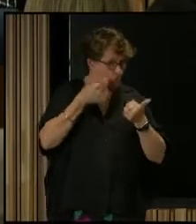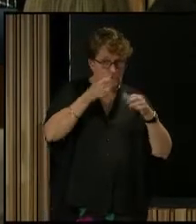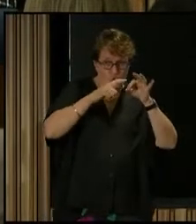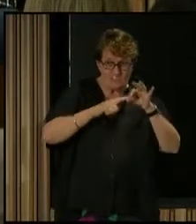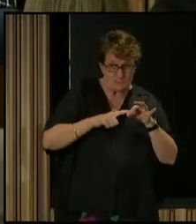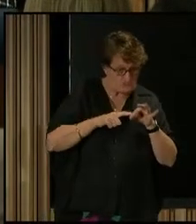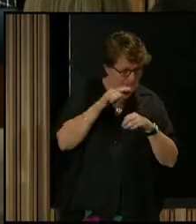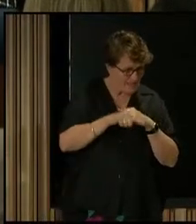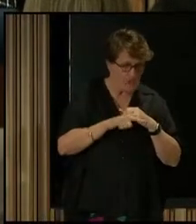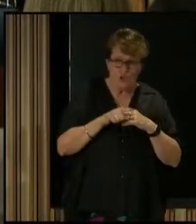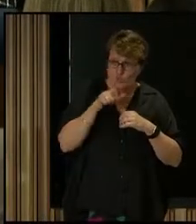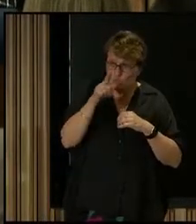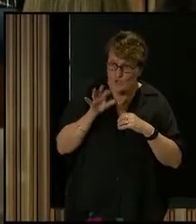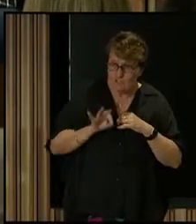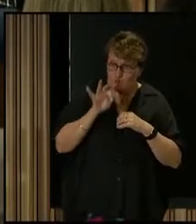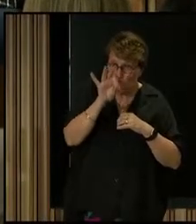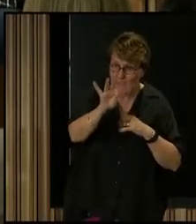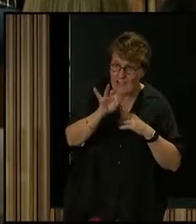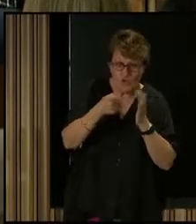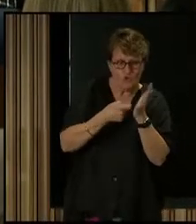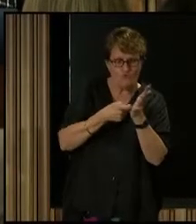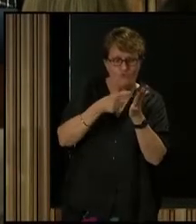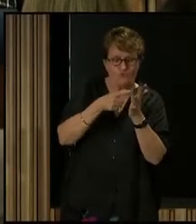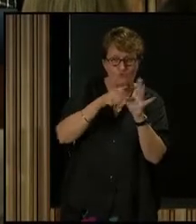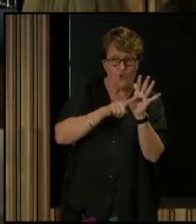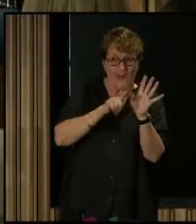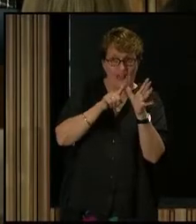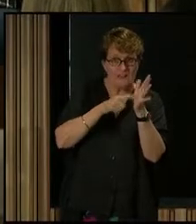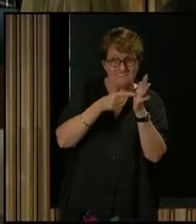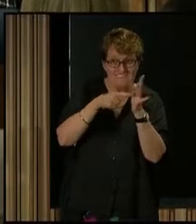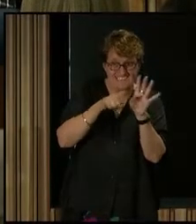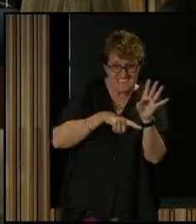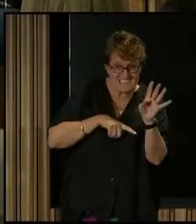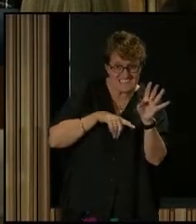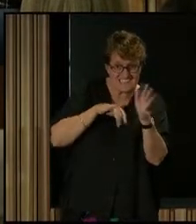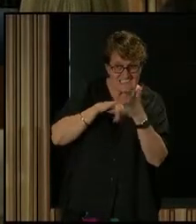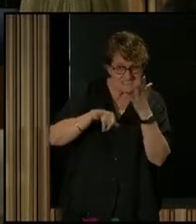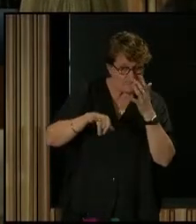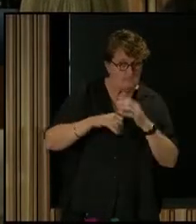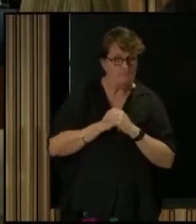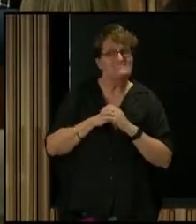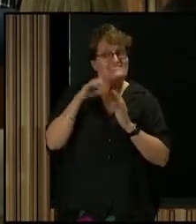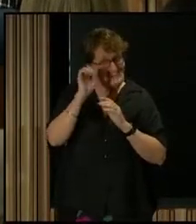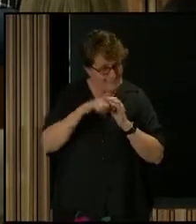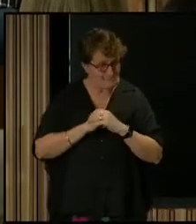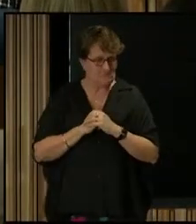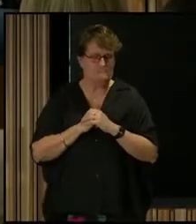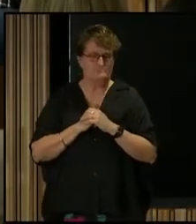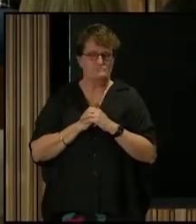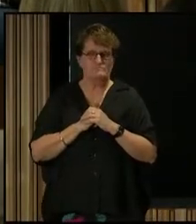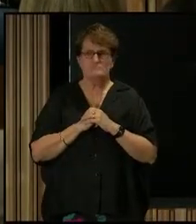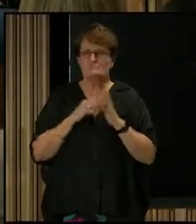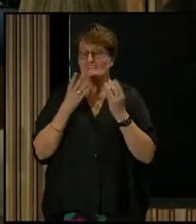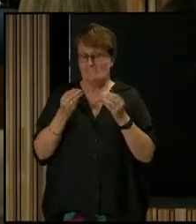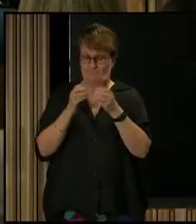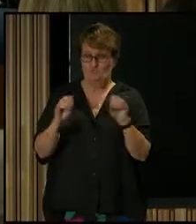you have to pay royalties to the artists that you cover? Yes, you do. So a lot of songs are knocked back. Yeah. Either because we